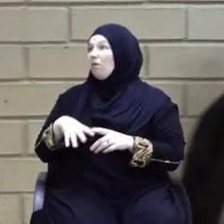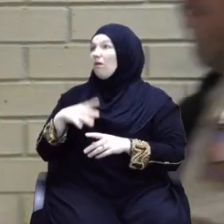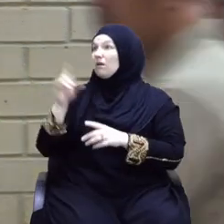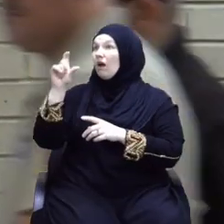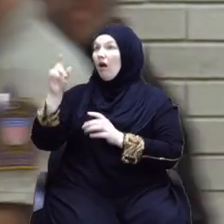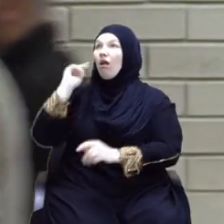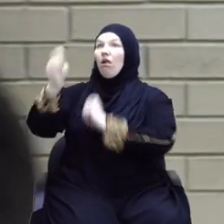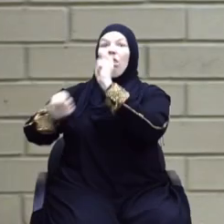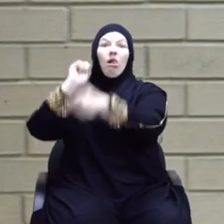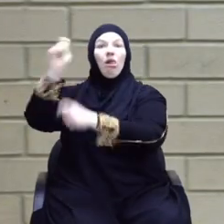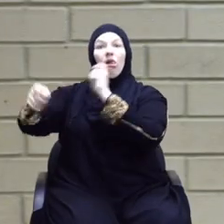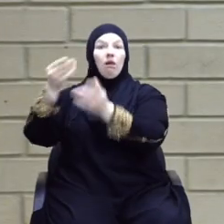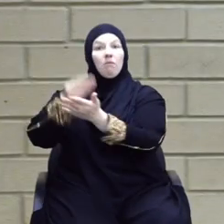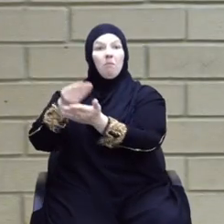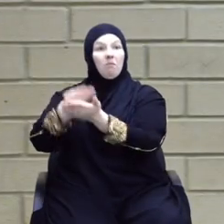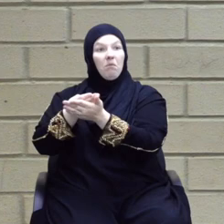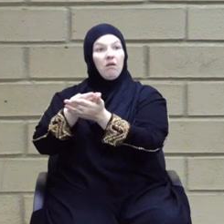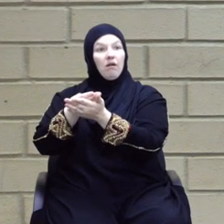that we're living.